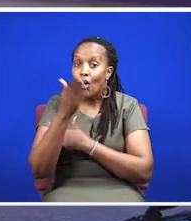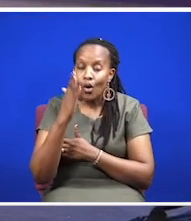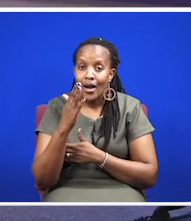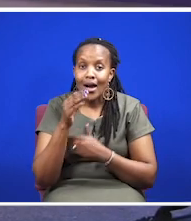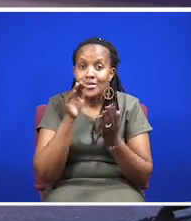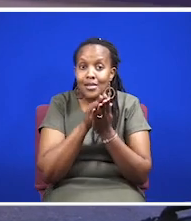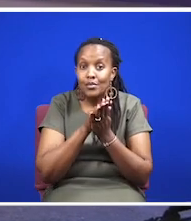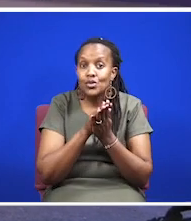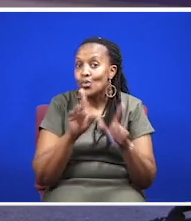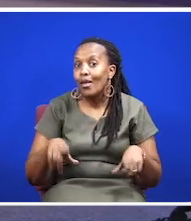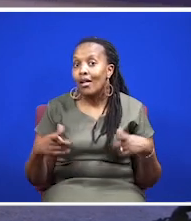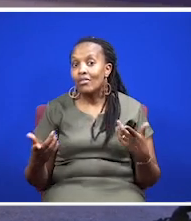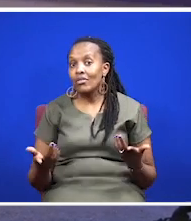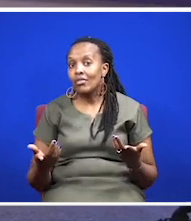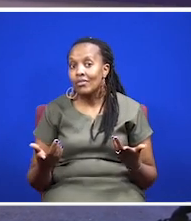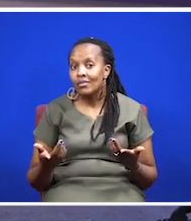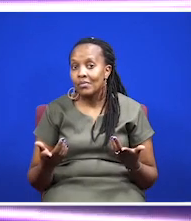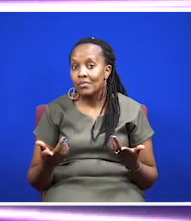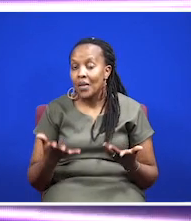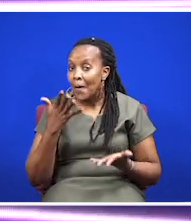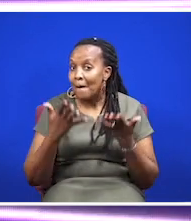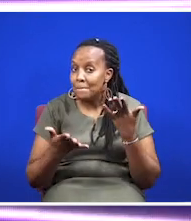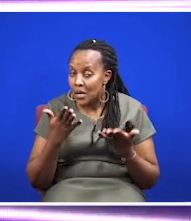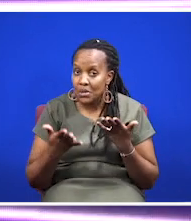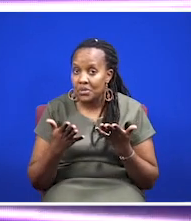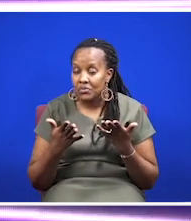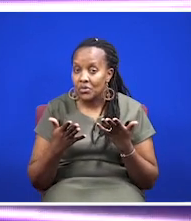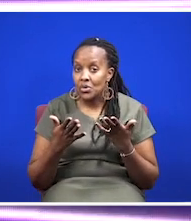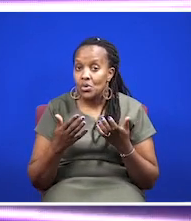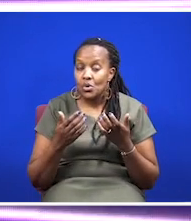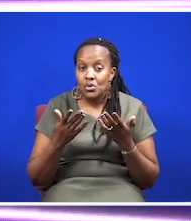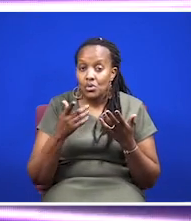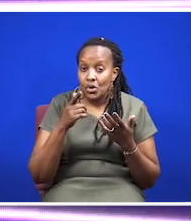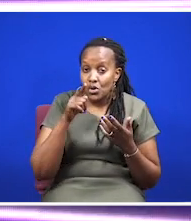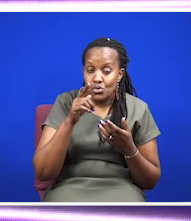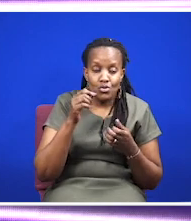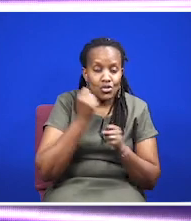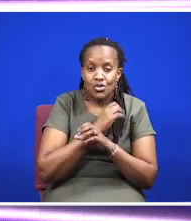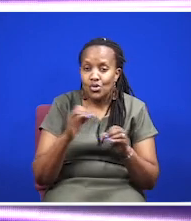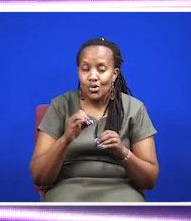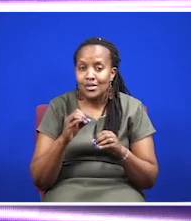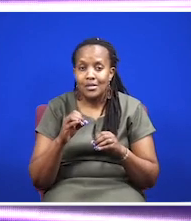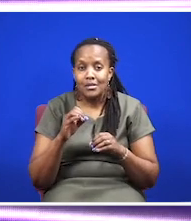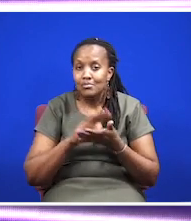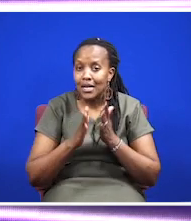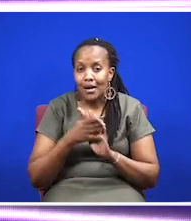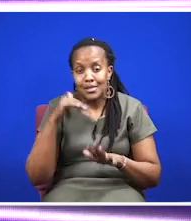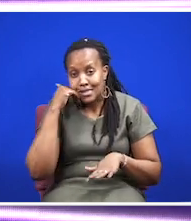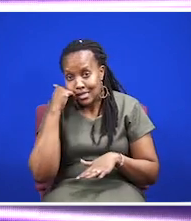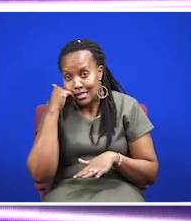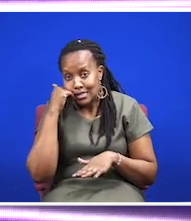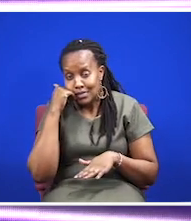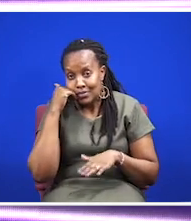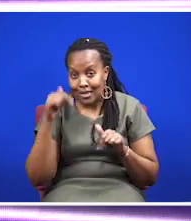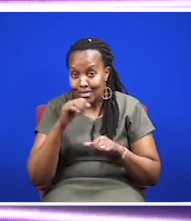you. Perhaps you did not, you know, you did not get sick through the year. That is something to thank God